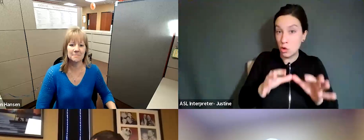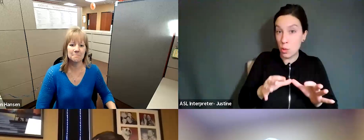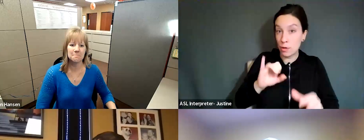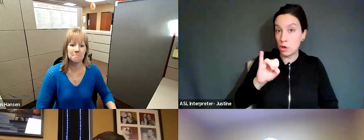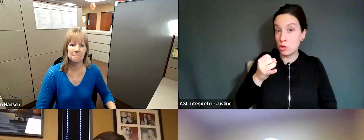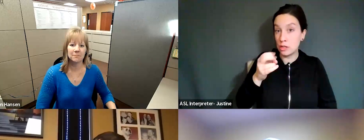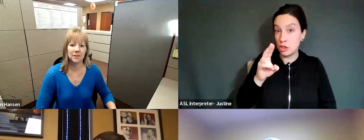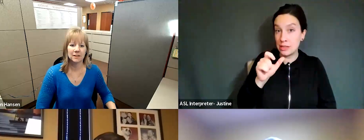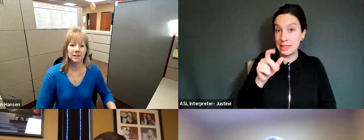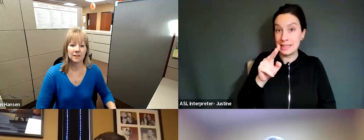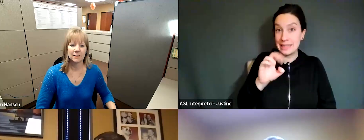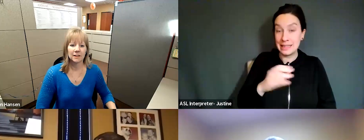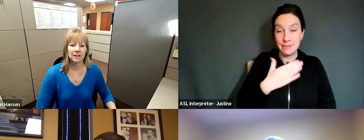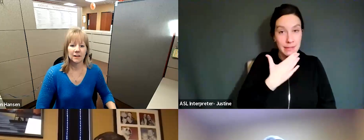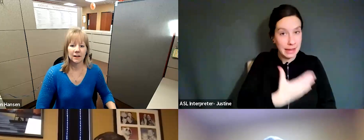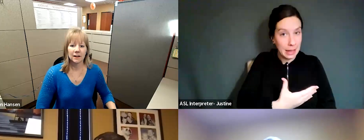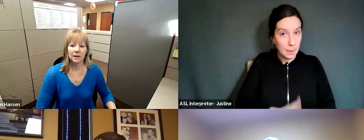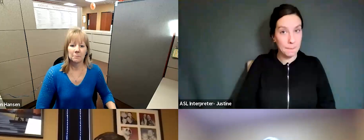Justine.